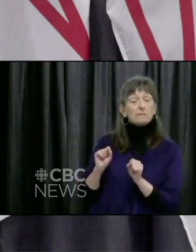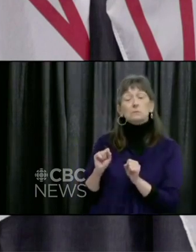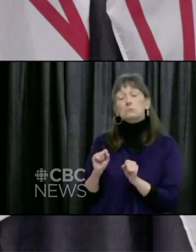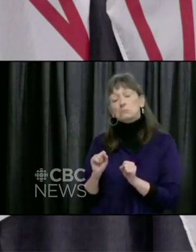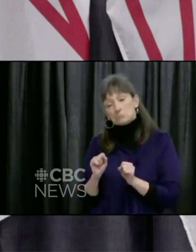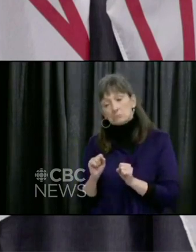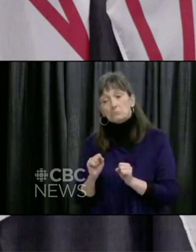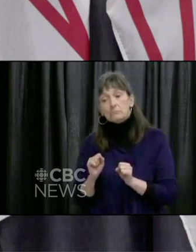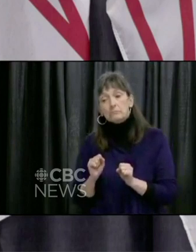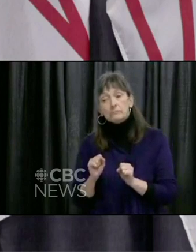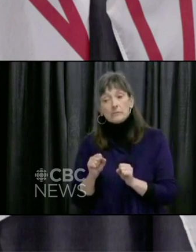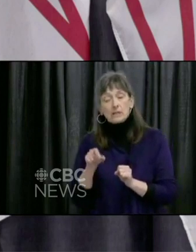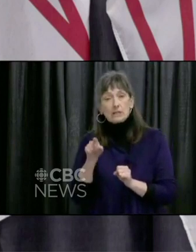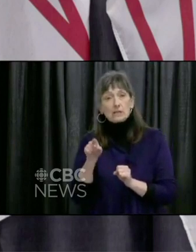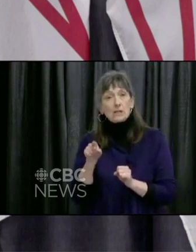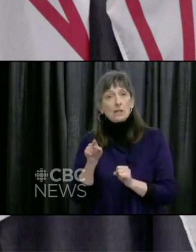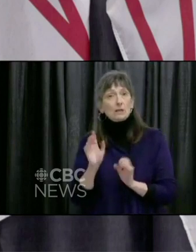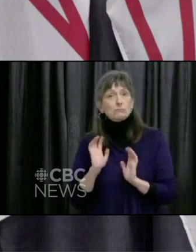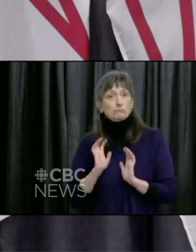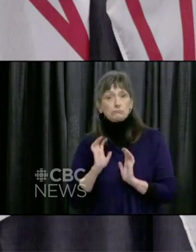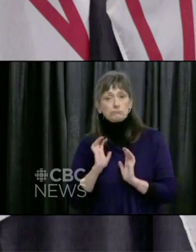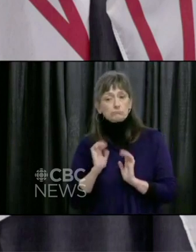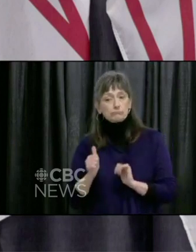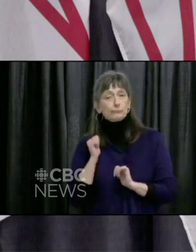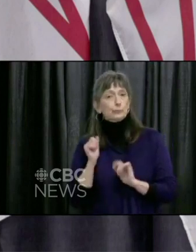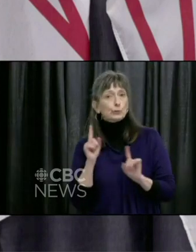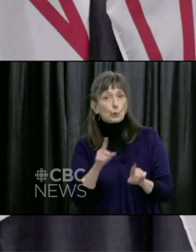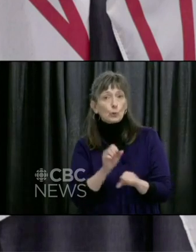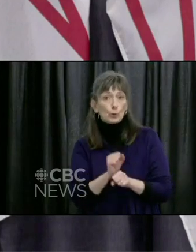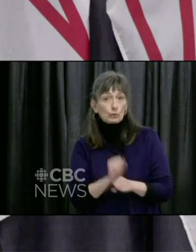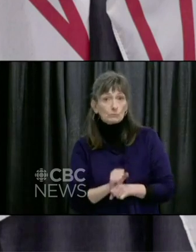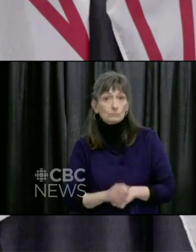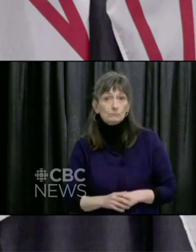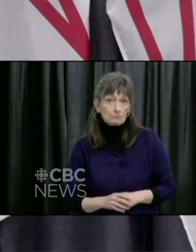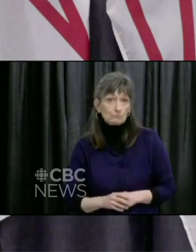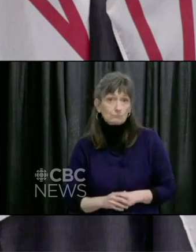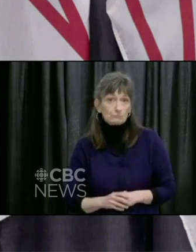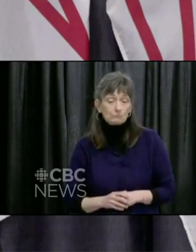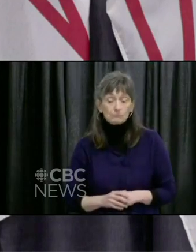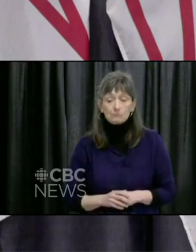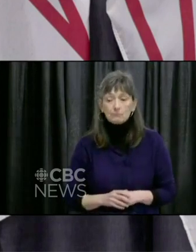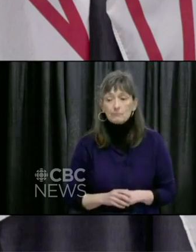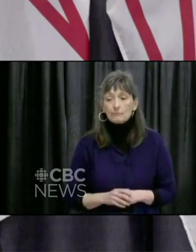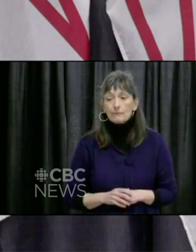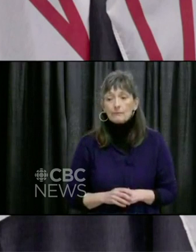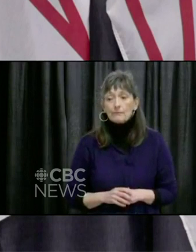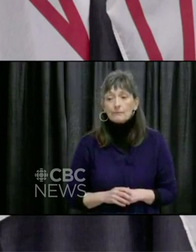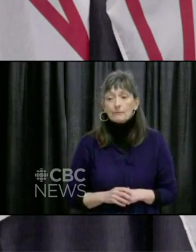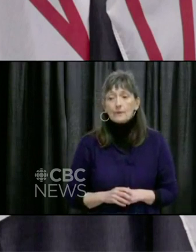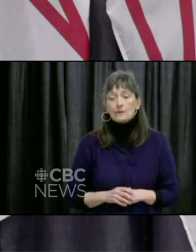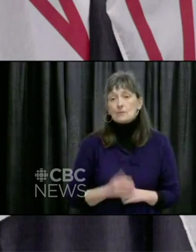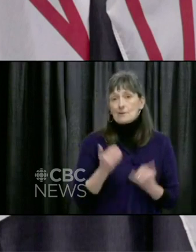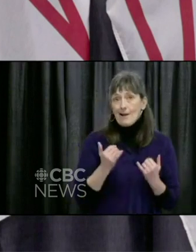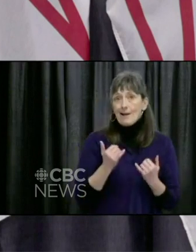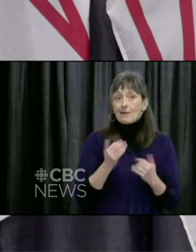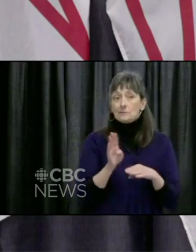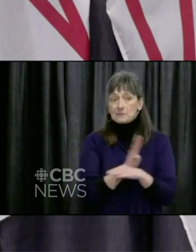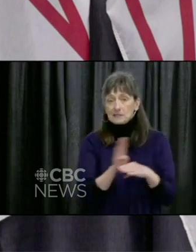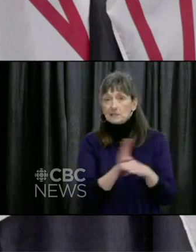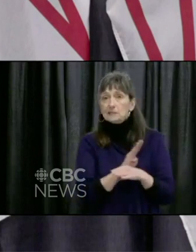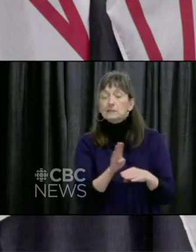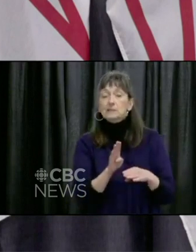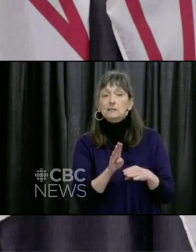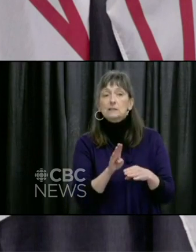then they should not go to work. It's as simple as that. So what I know about the processing plants that